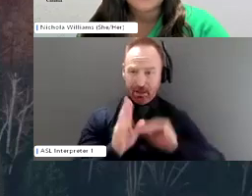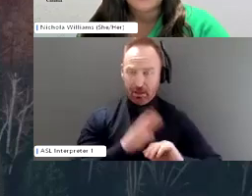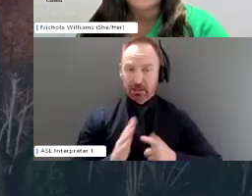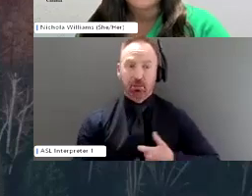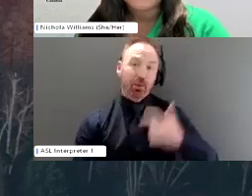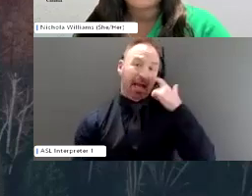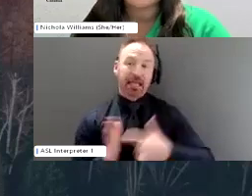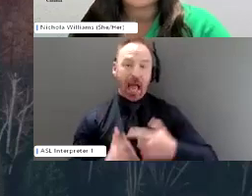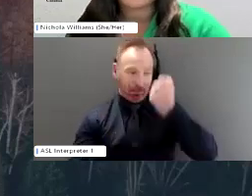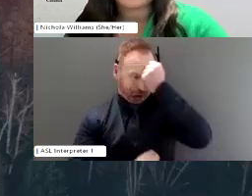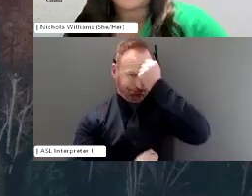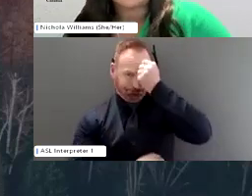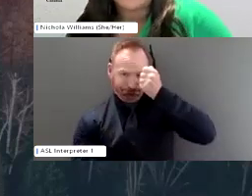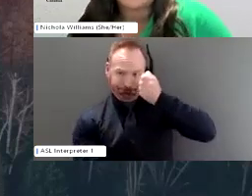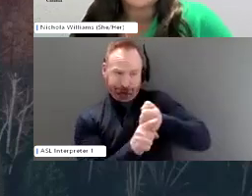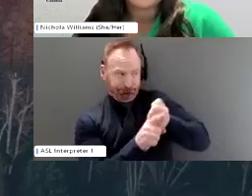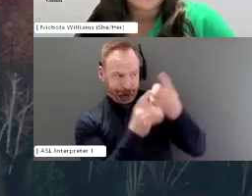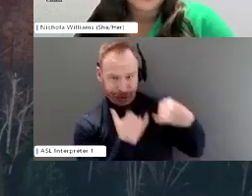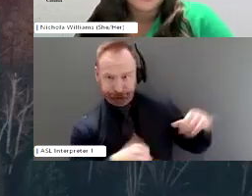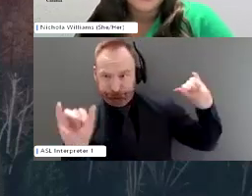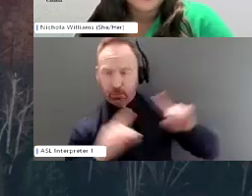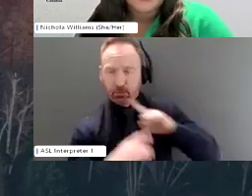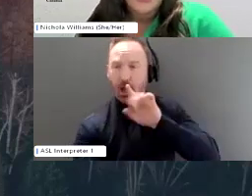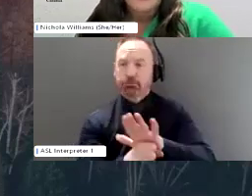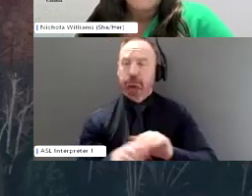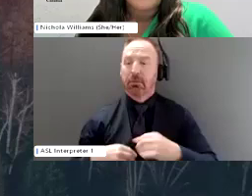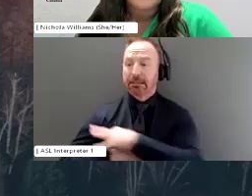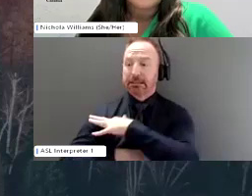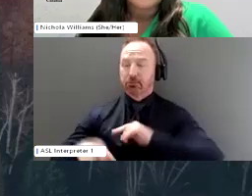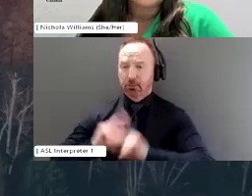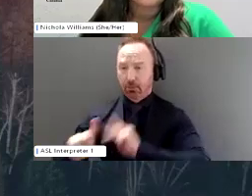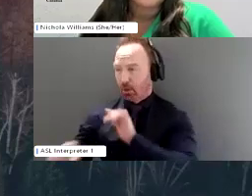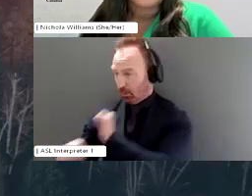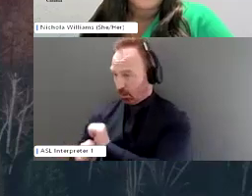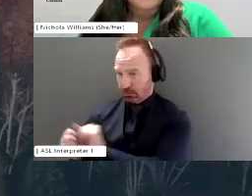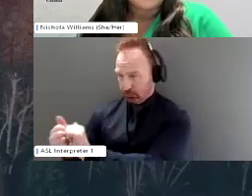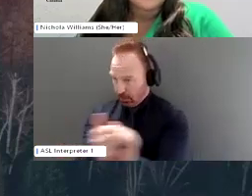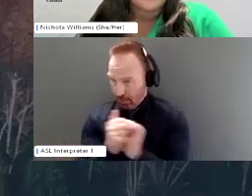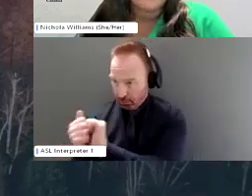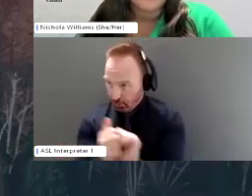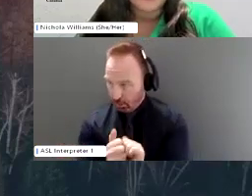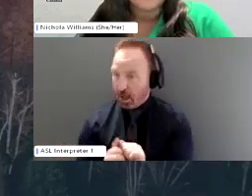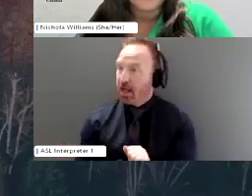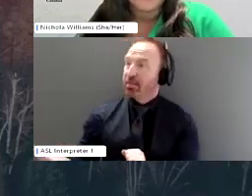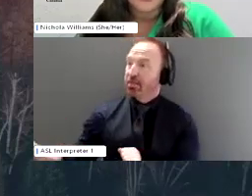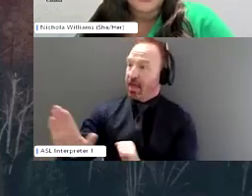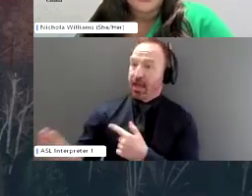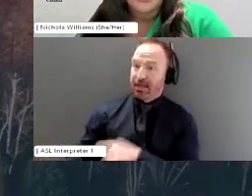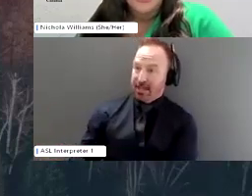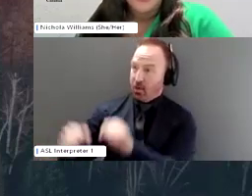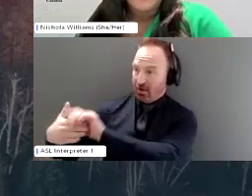impact, we pledge to work alongside Indigenous peoples, following their lead to restore justice and build a better